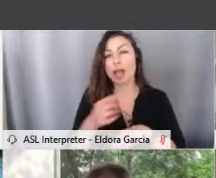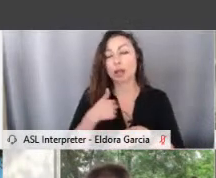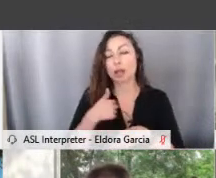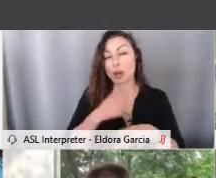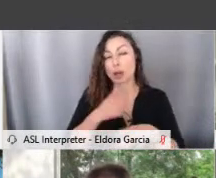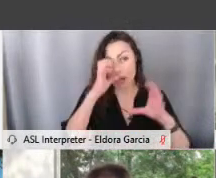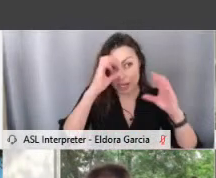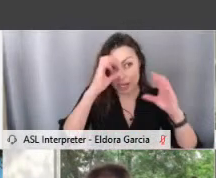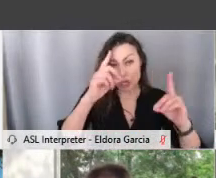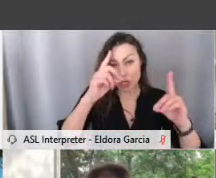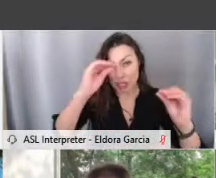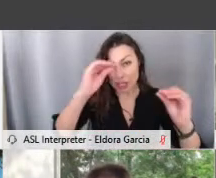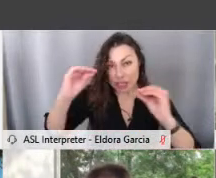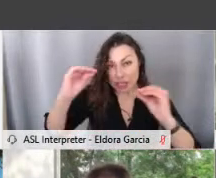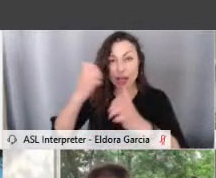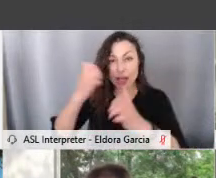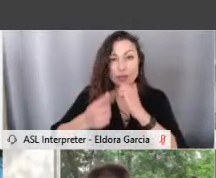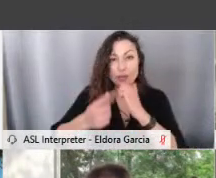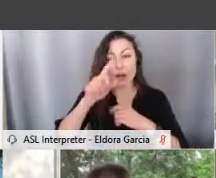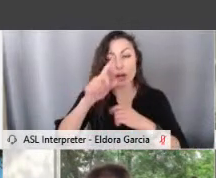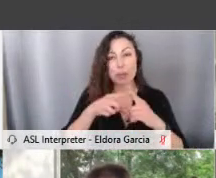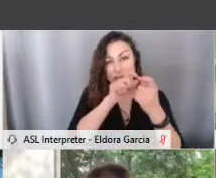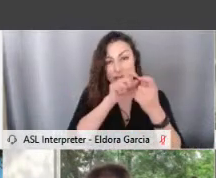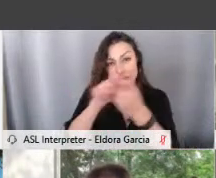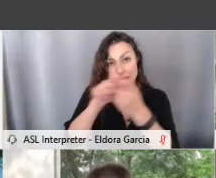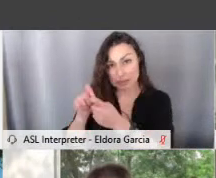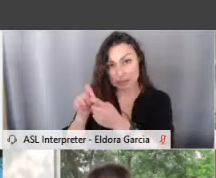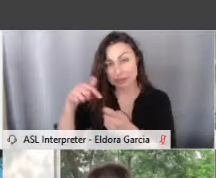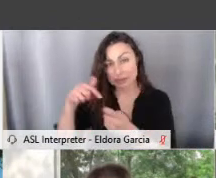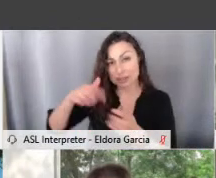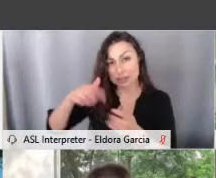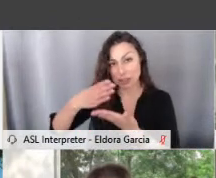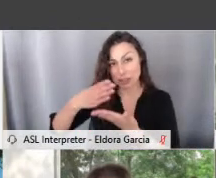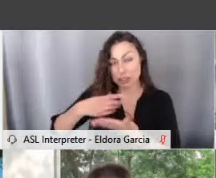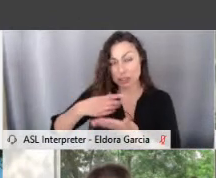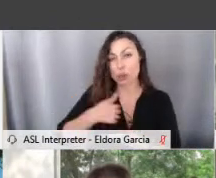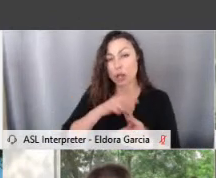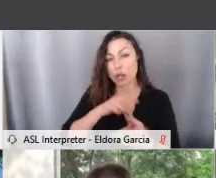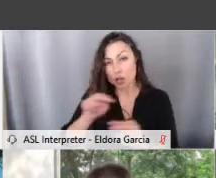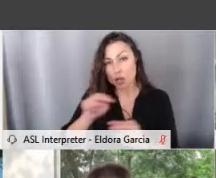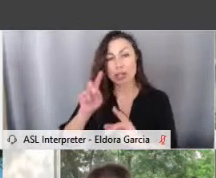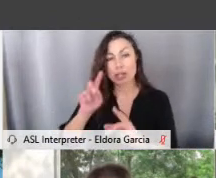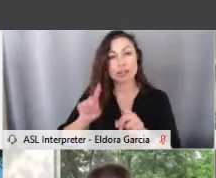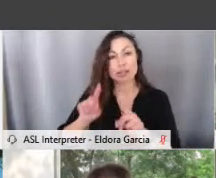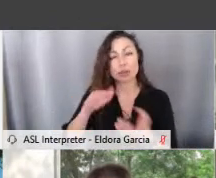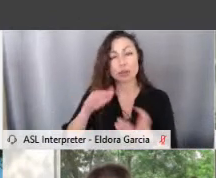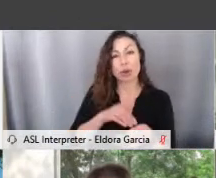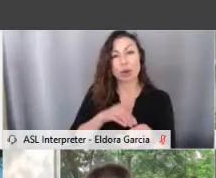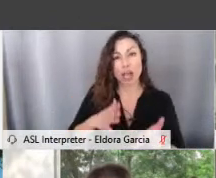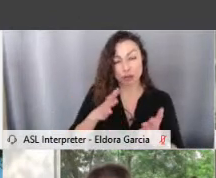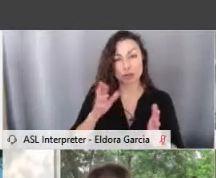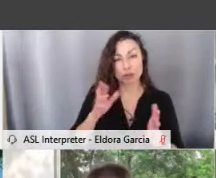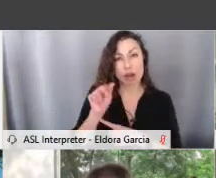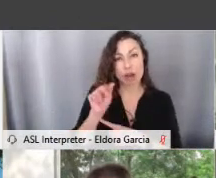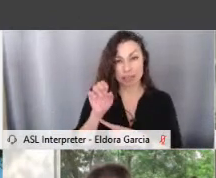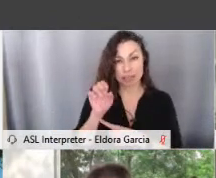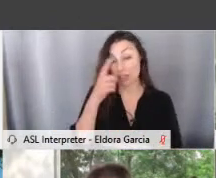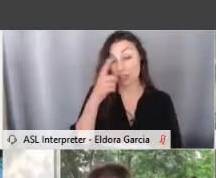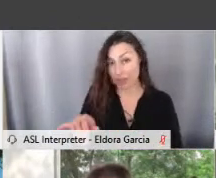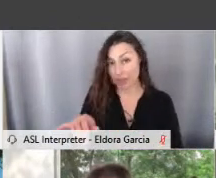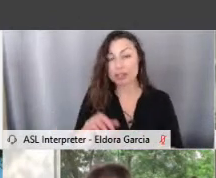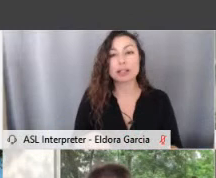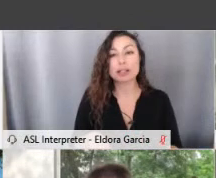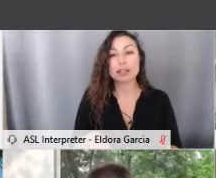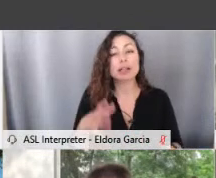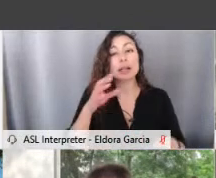educating everybody about the details of the budget. We're looking at provider rates again because of this.